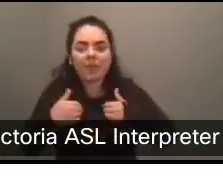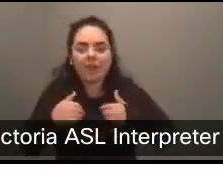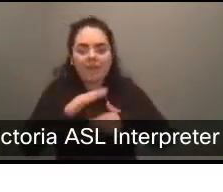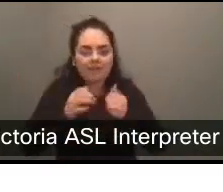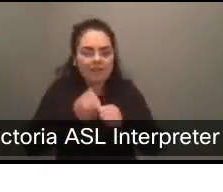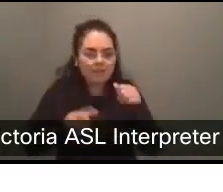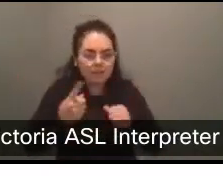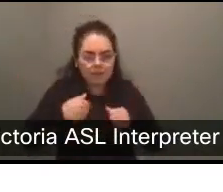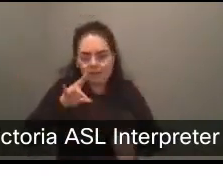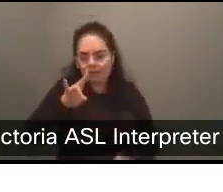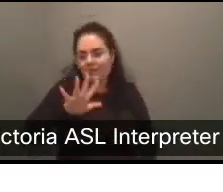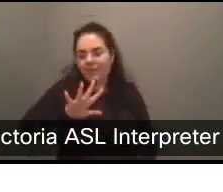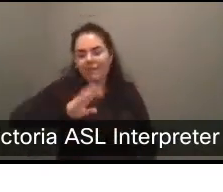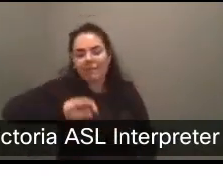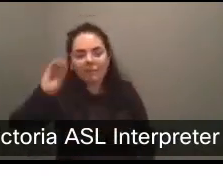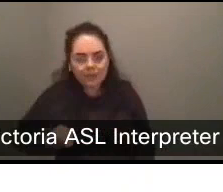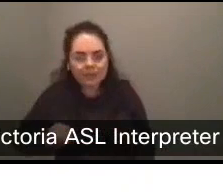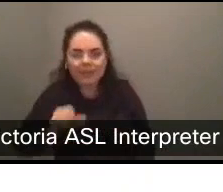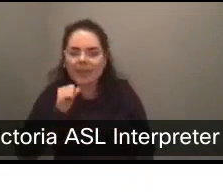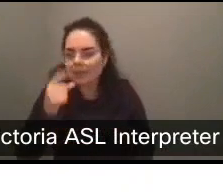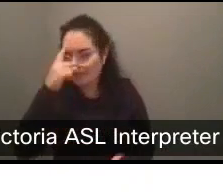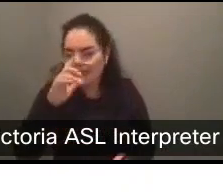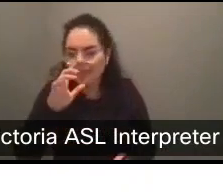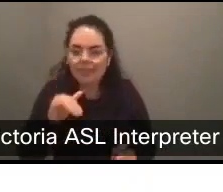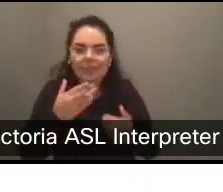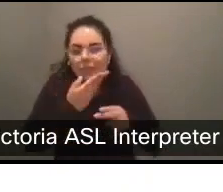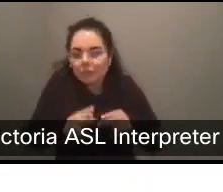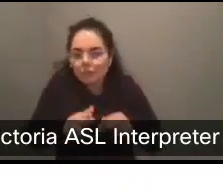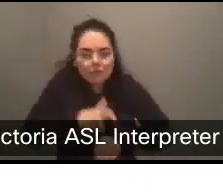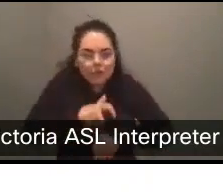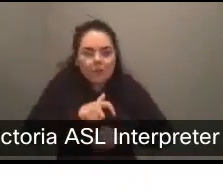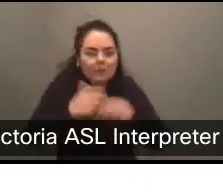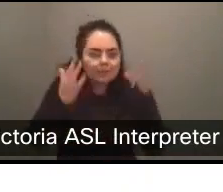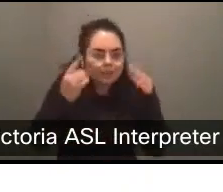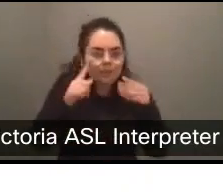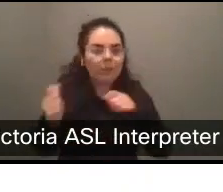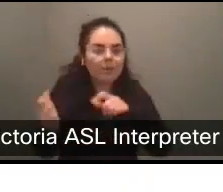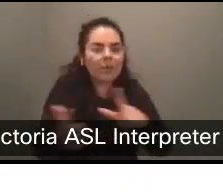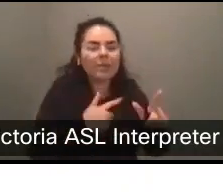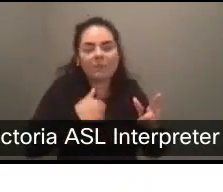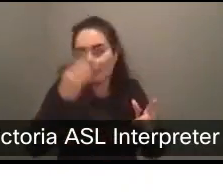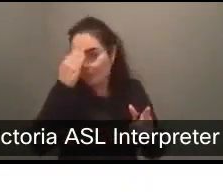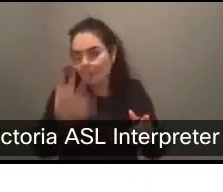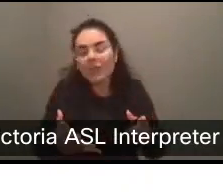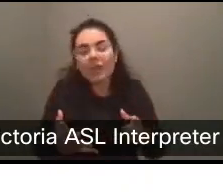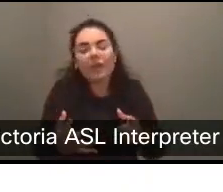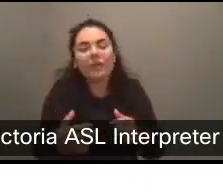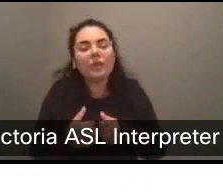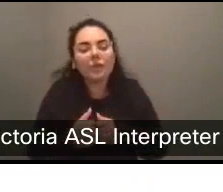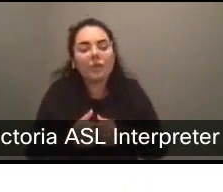75%. I don't think that's a reasonable short-term expectation for everybody. And what I'll tell you is within each of